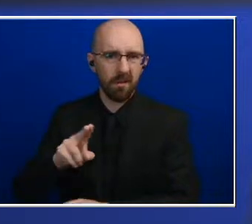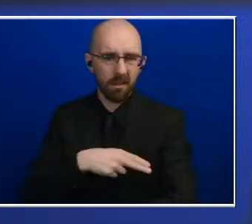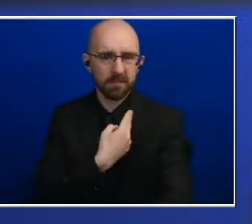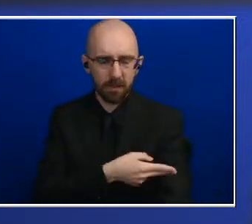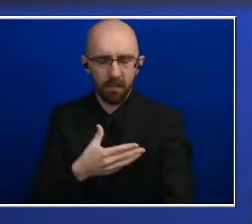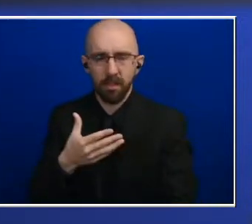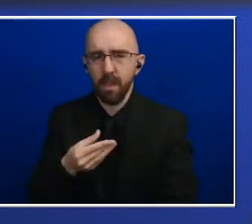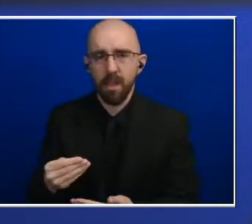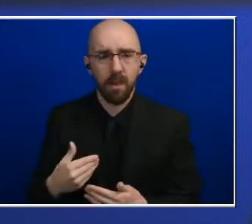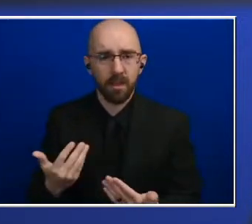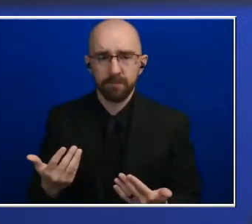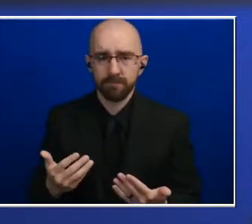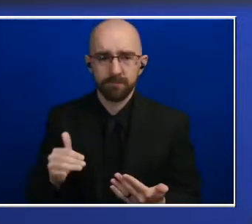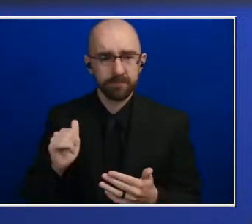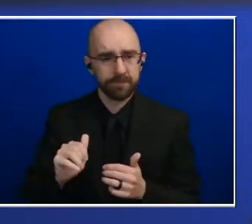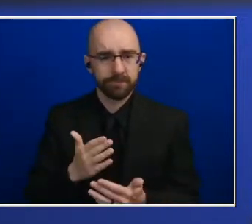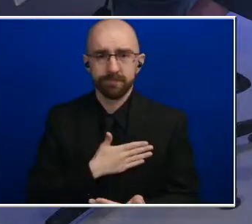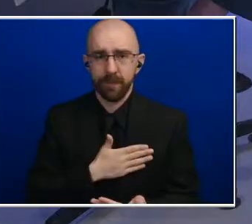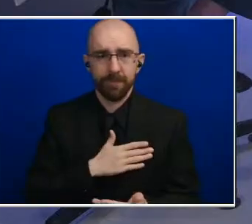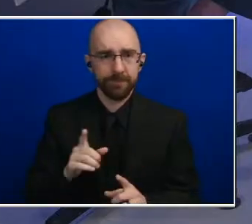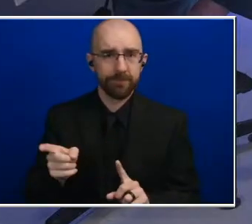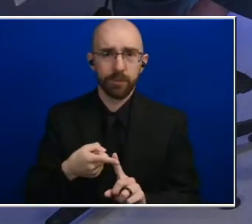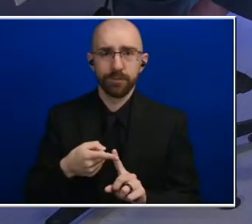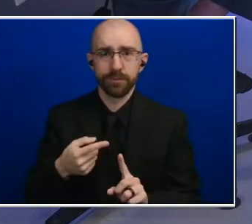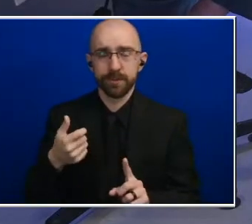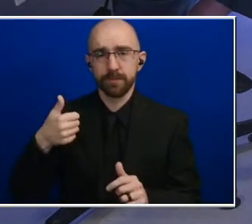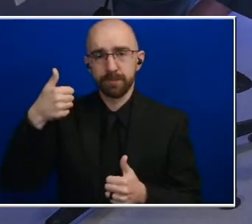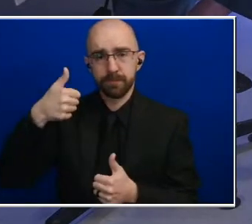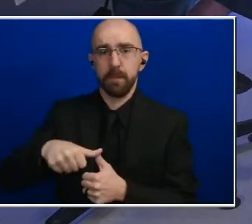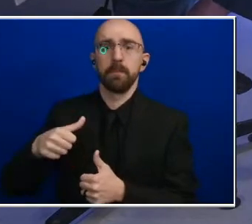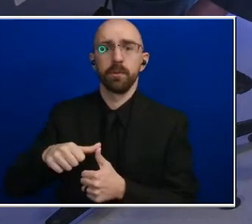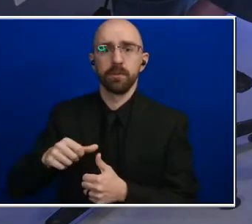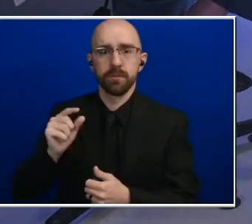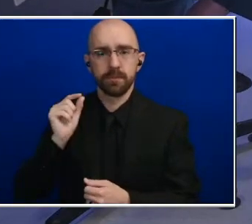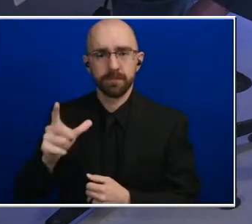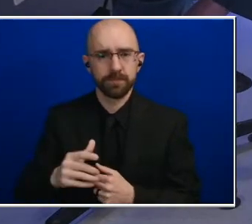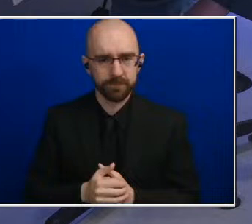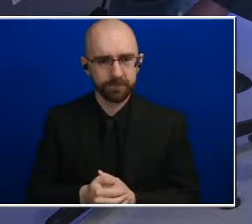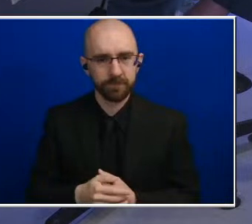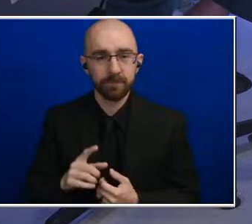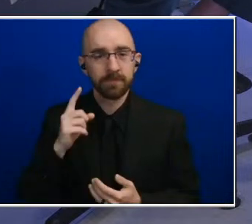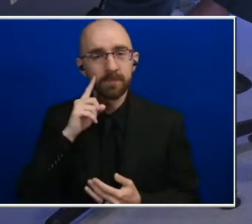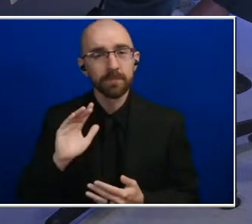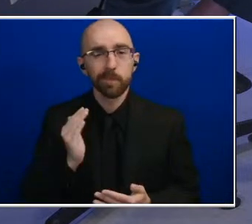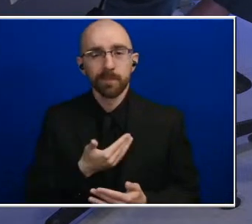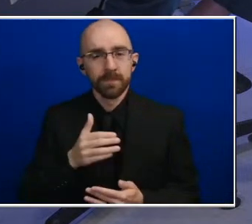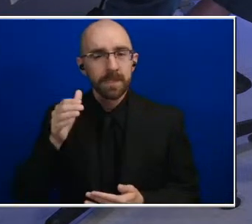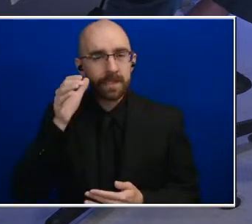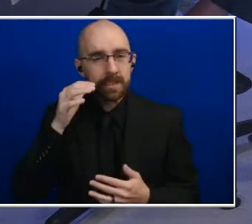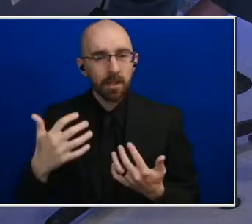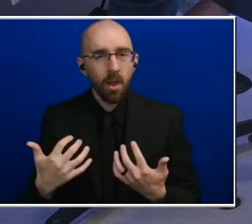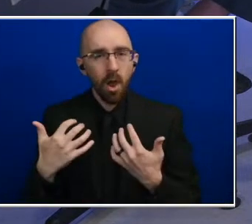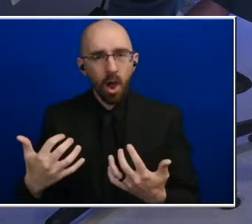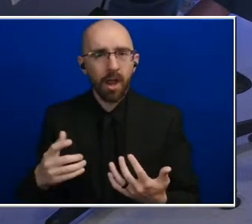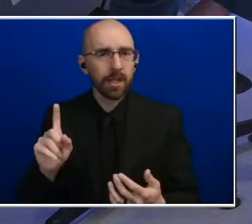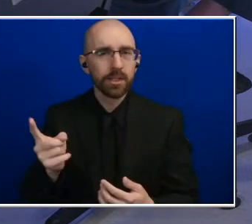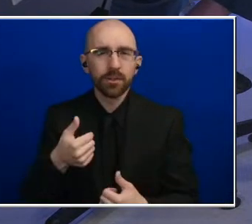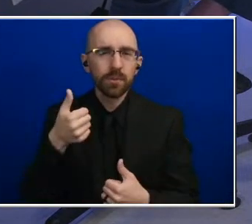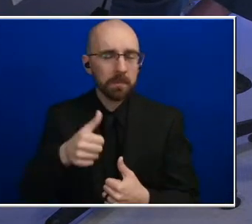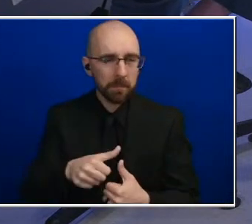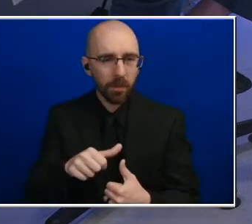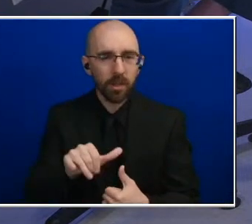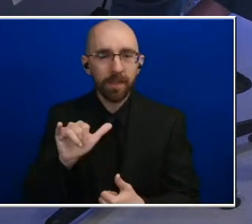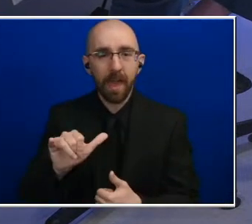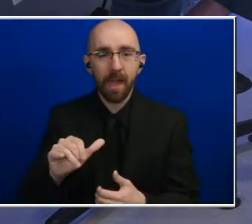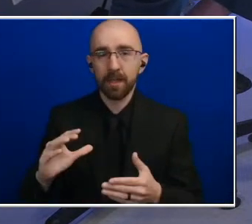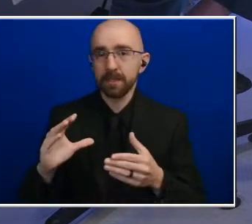So that's my first memory. All right. Well, just for our listening audience out there, just remember that saying that you